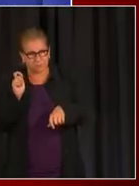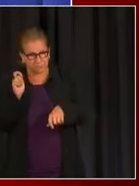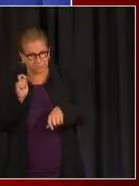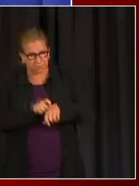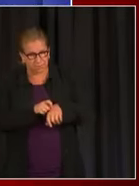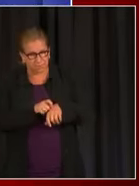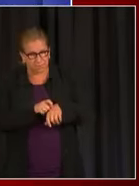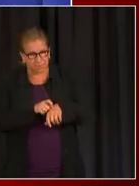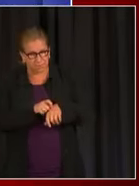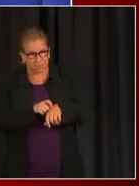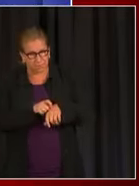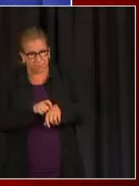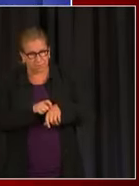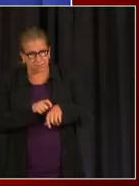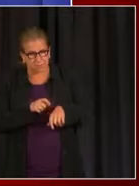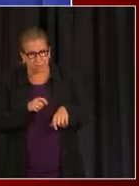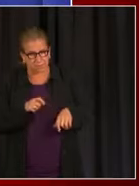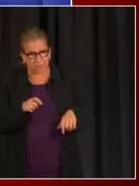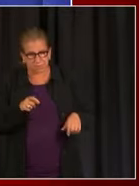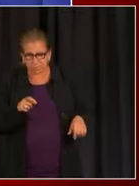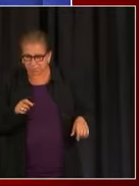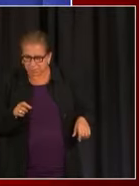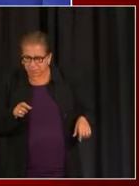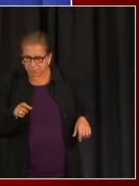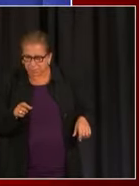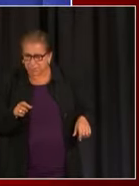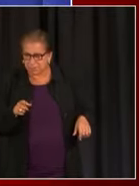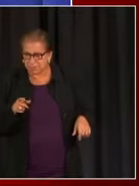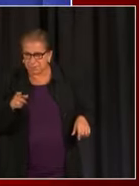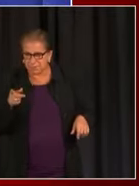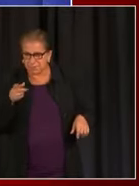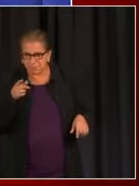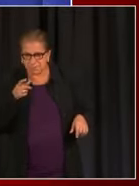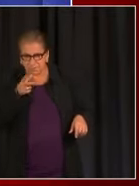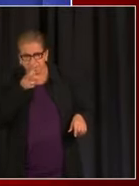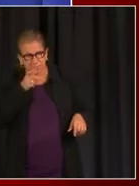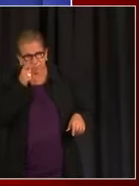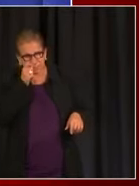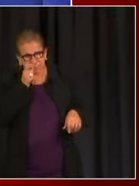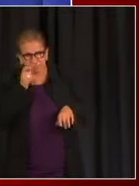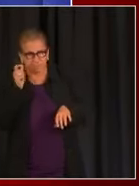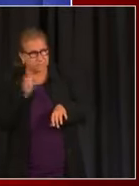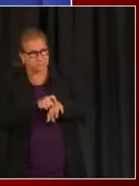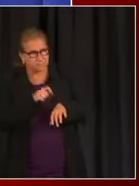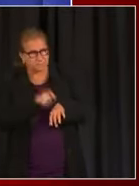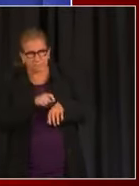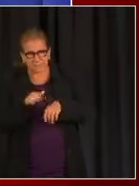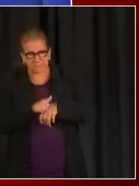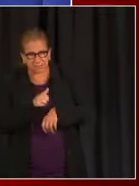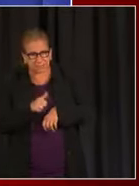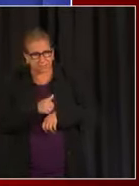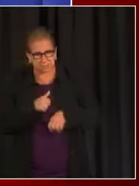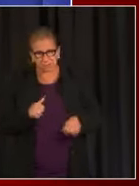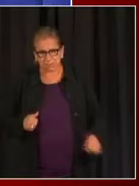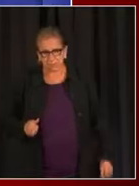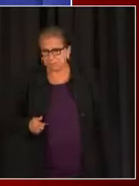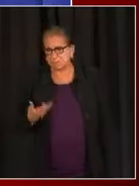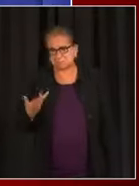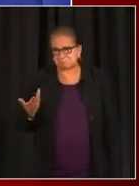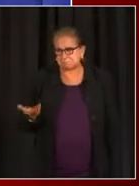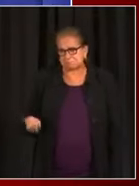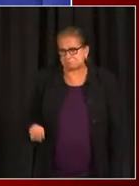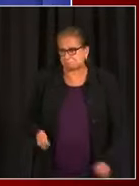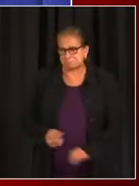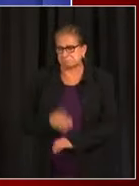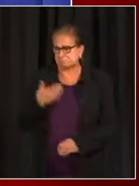mites who are linked to these cicada eggs. Have we gotten reports of these bug bites here in DC? I have no awareness of the issue